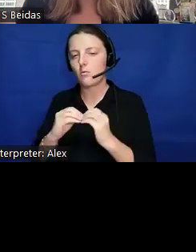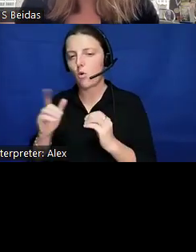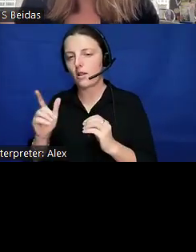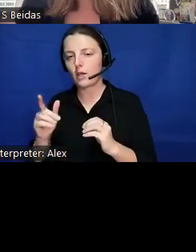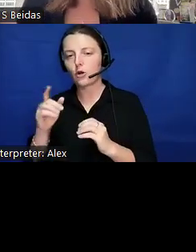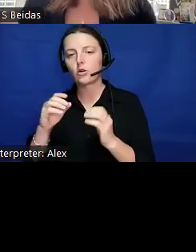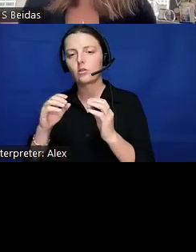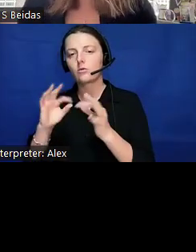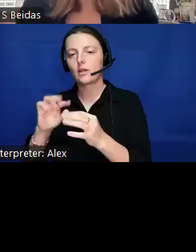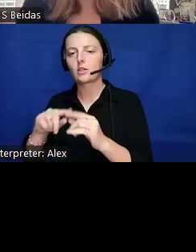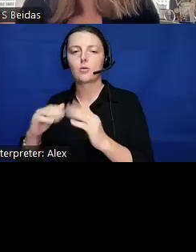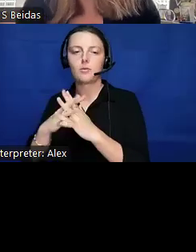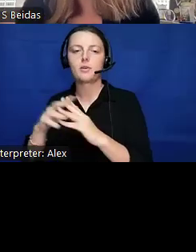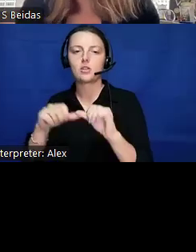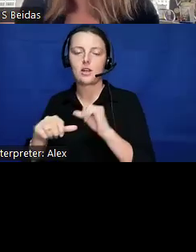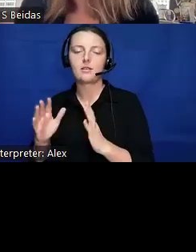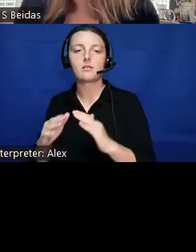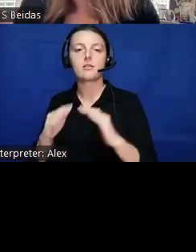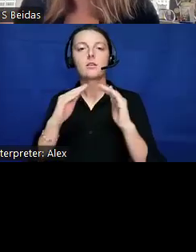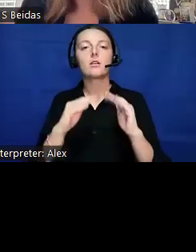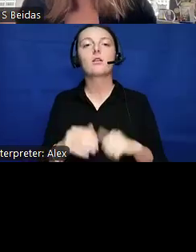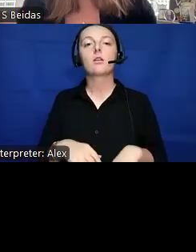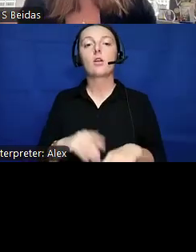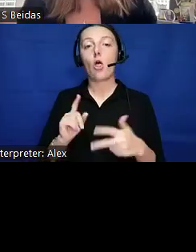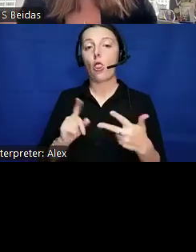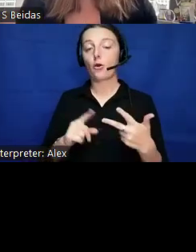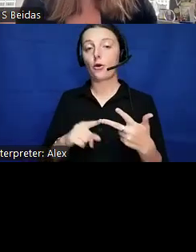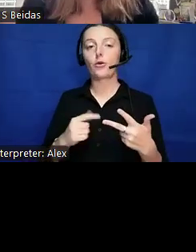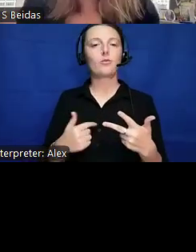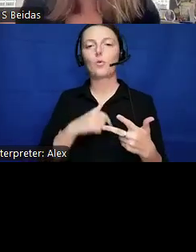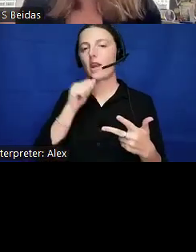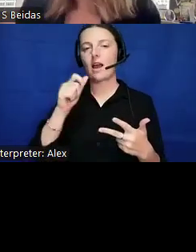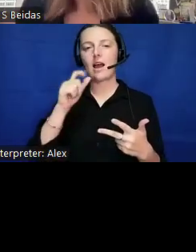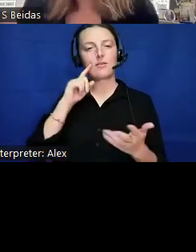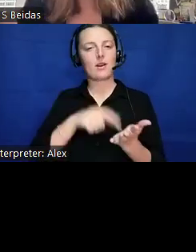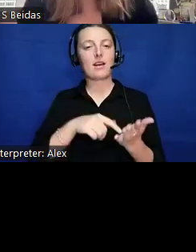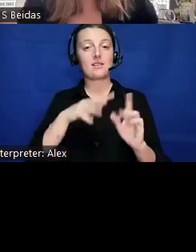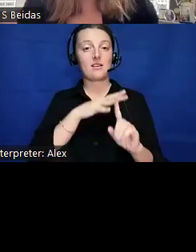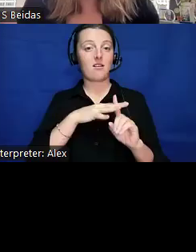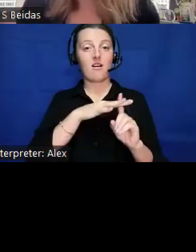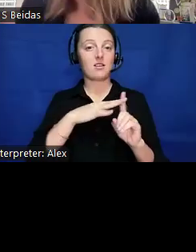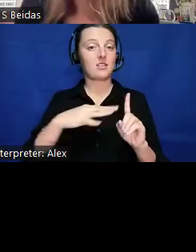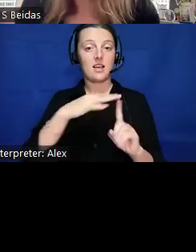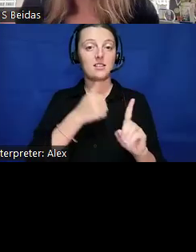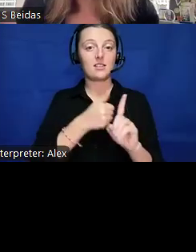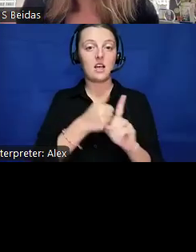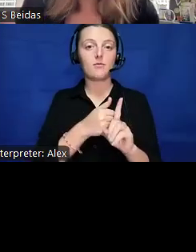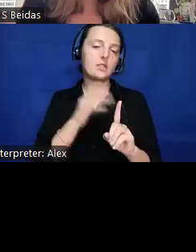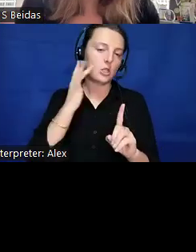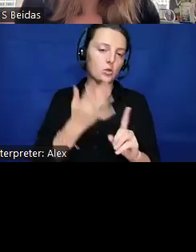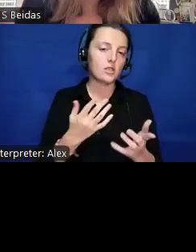subway. 3, we don't see context as a nuisance. So if you think about a phase 3 clinical trial